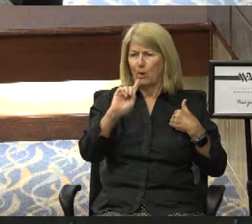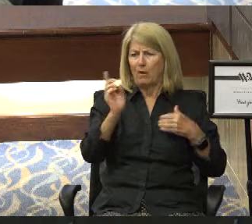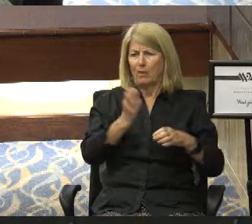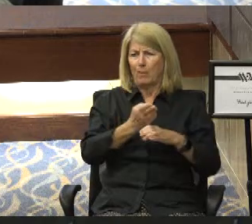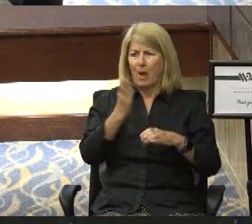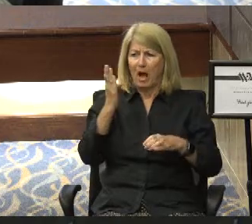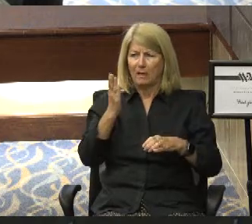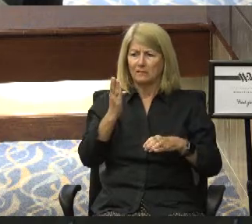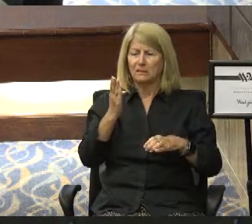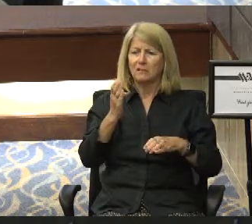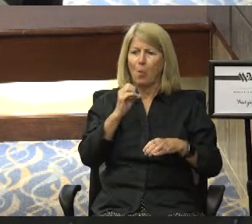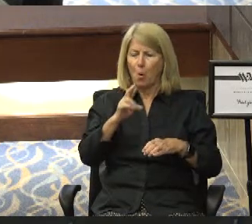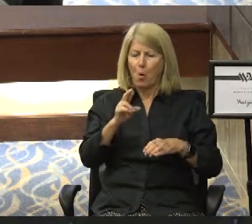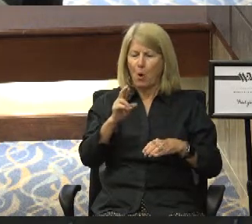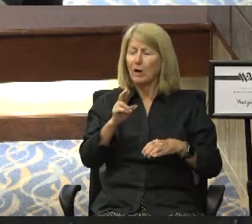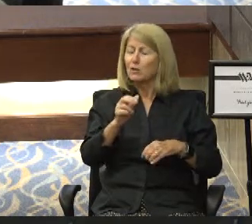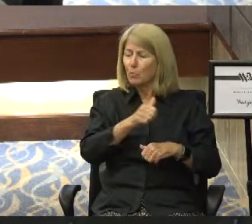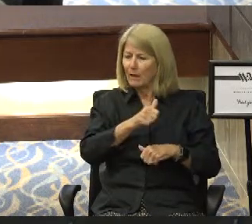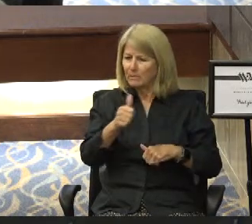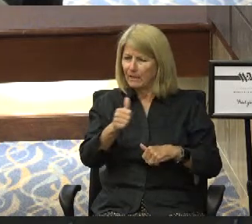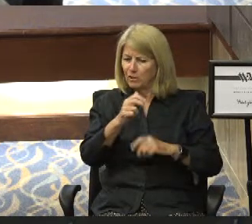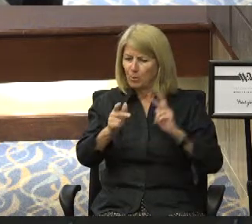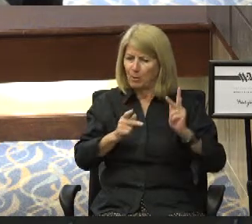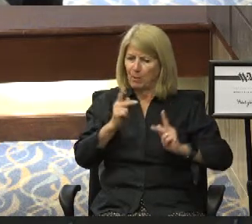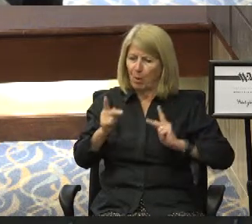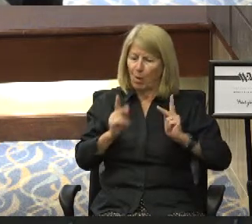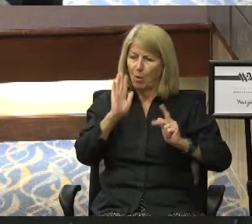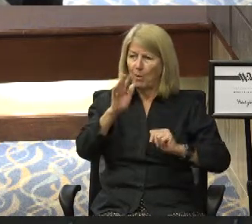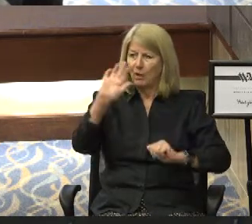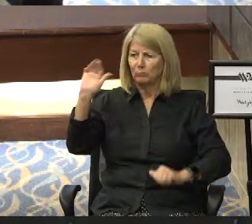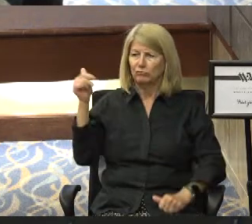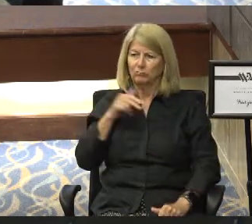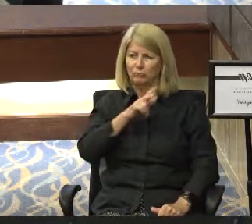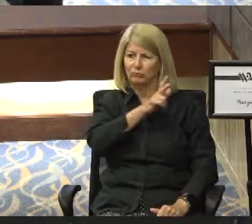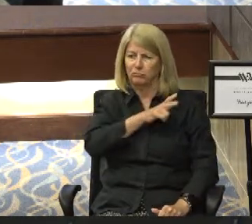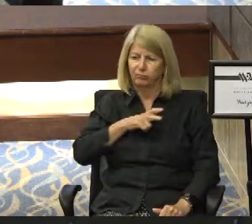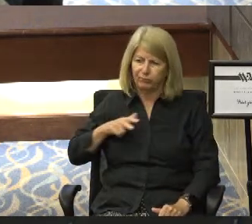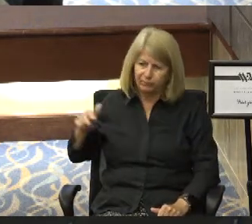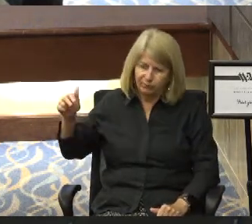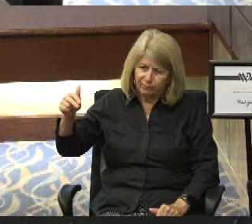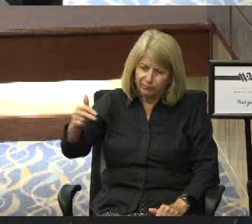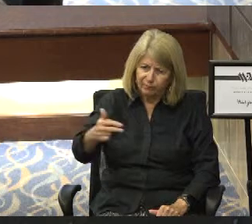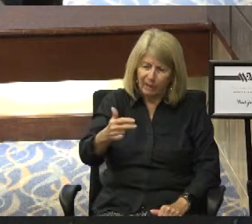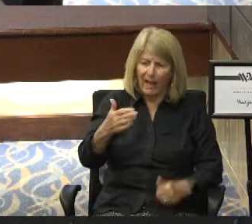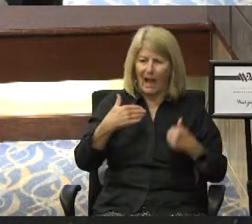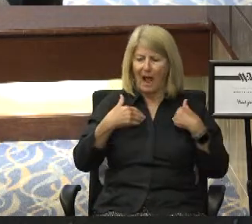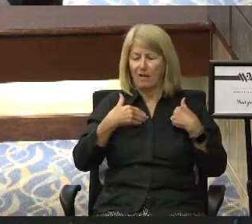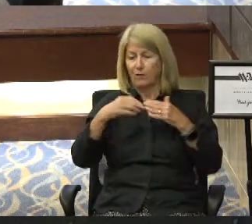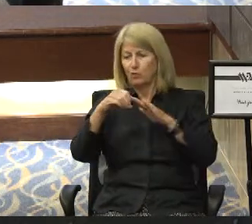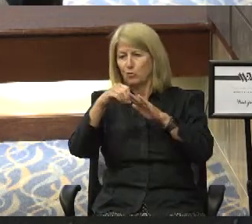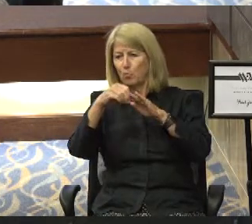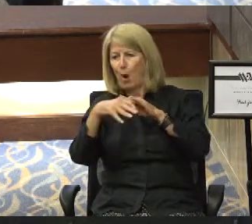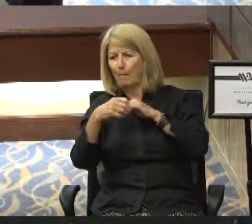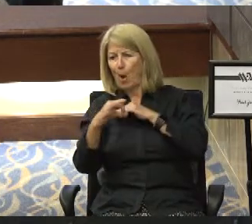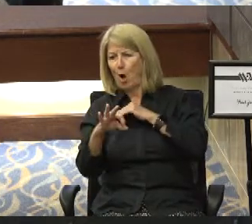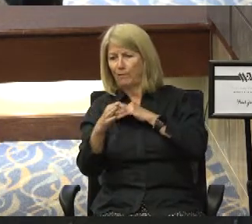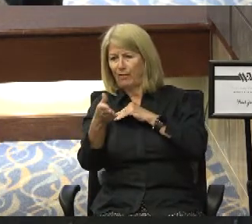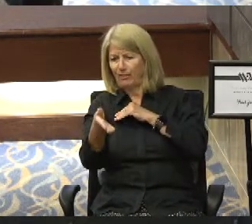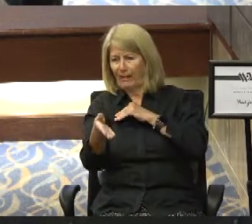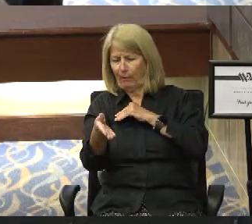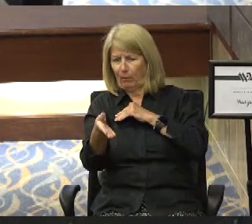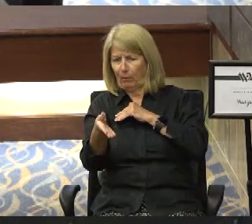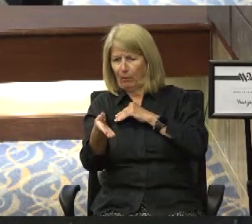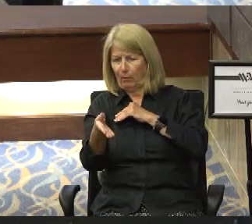would, or the transportation vehicle would come on site and have a drop-off on site for